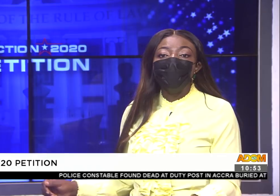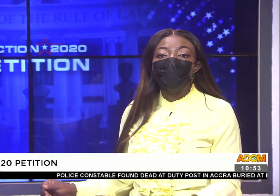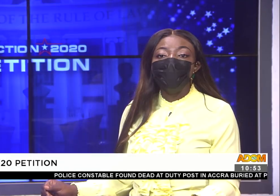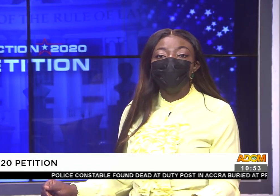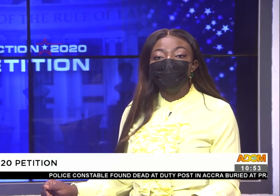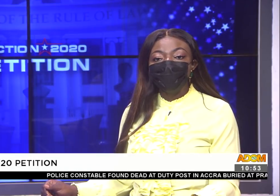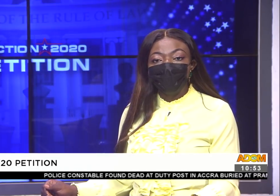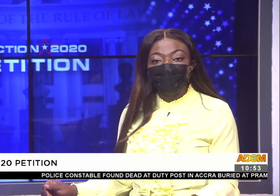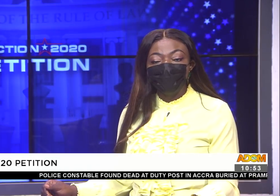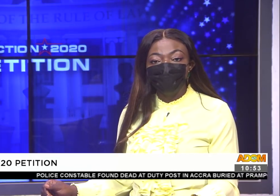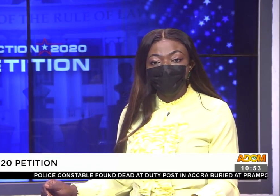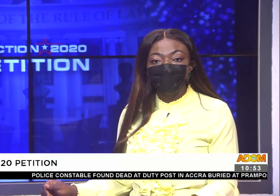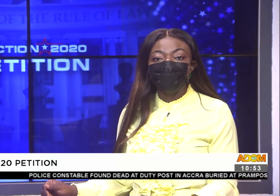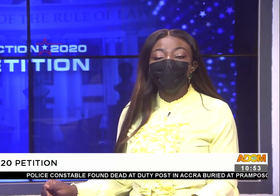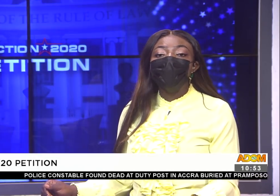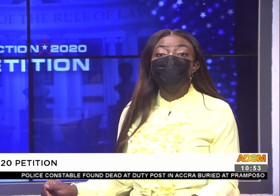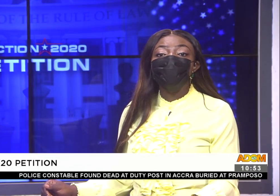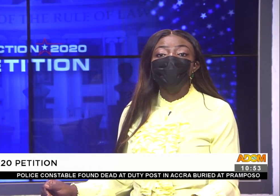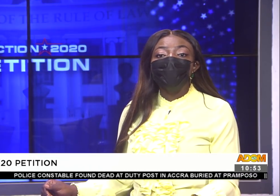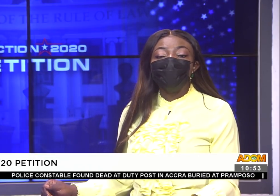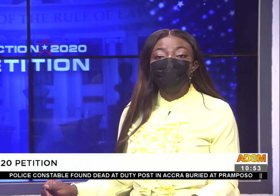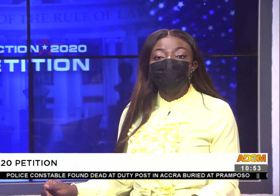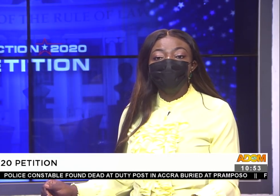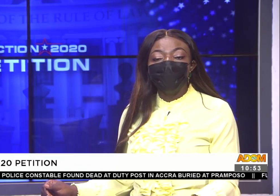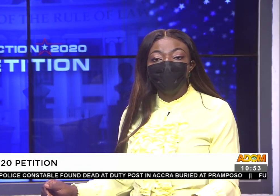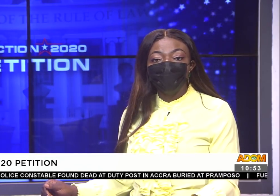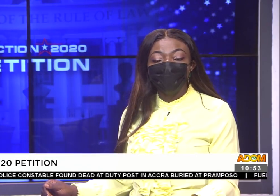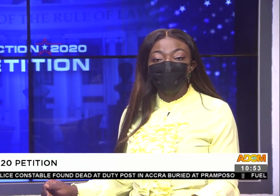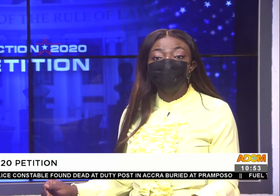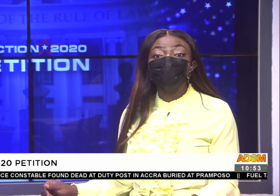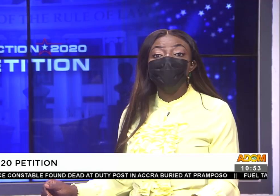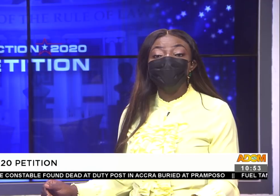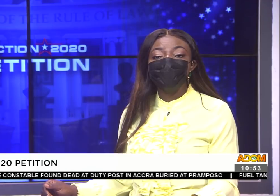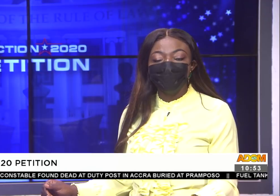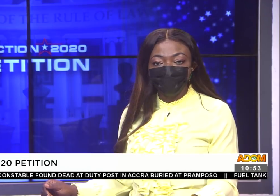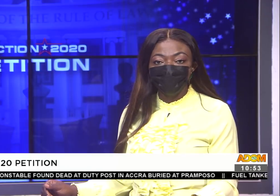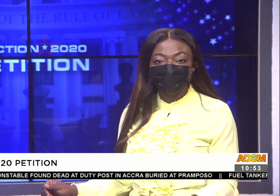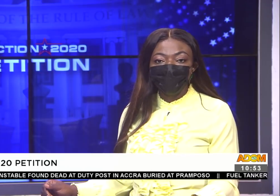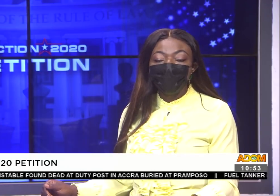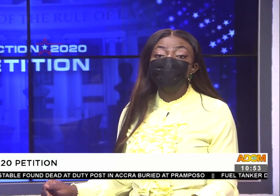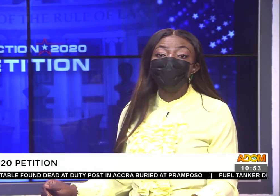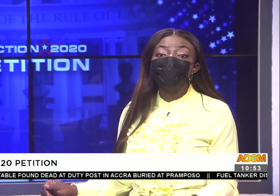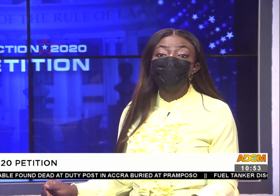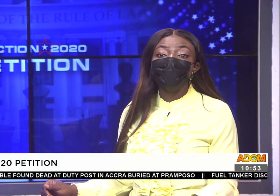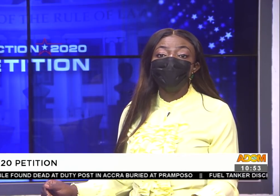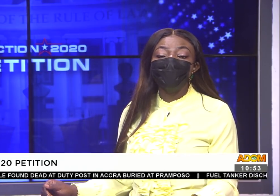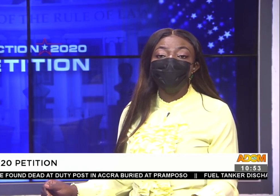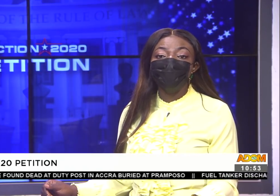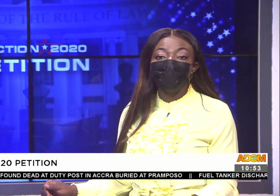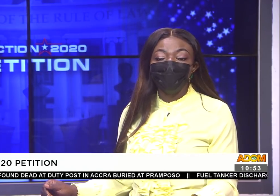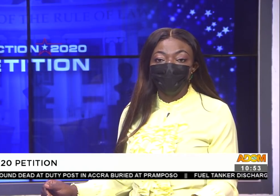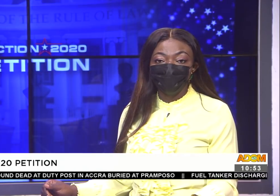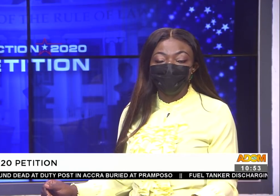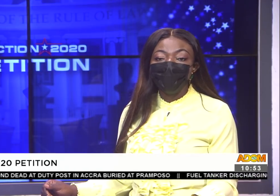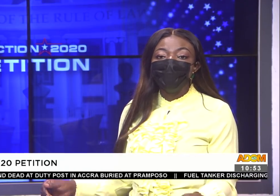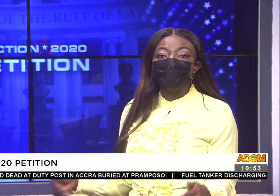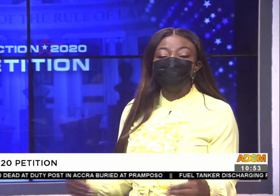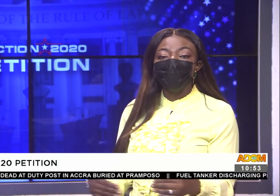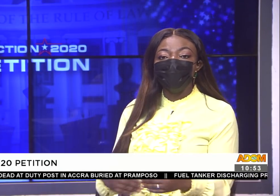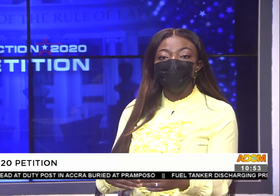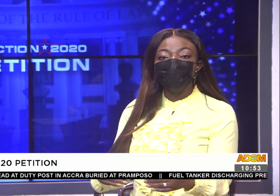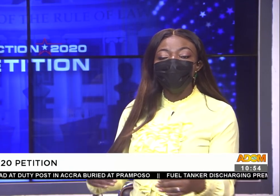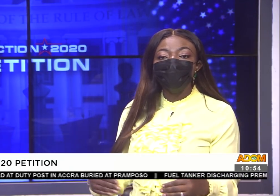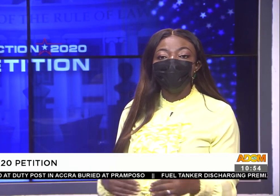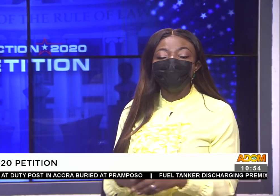ye wode any bookery eno afia pema hankra duoso ensiemu eno wo chese sa asemie no ekoso